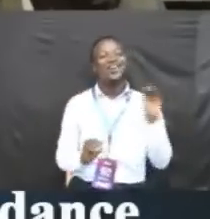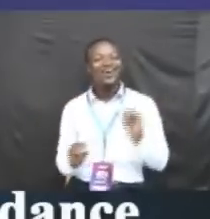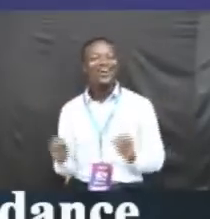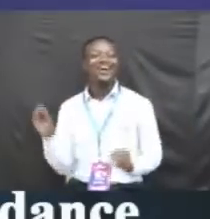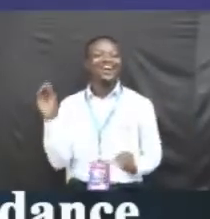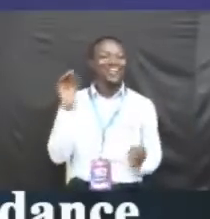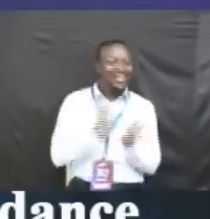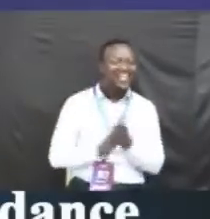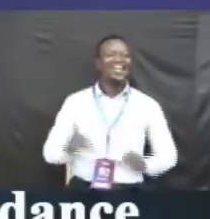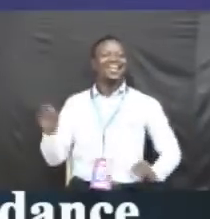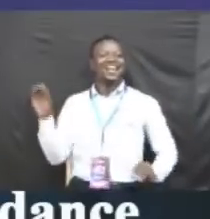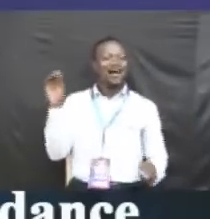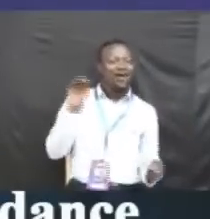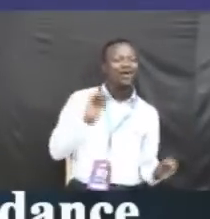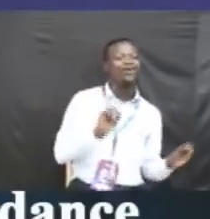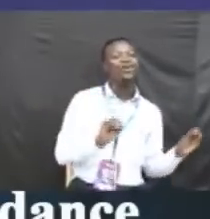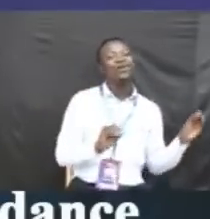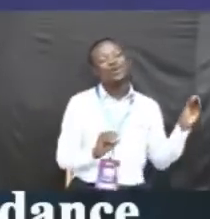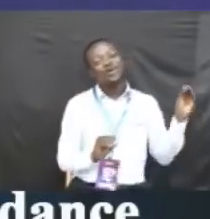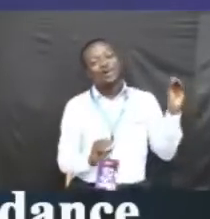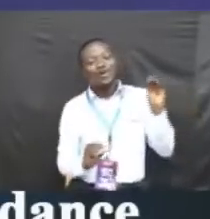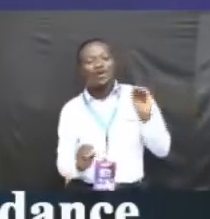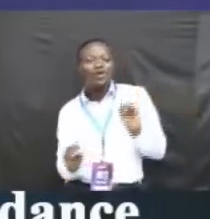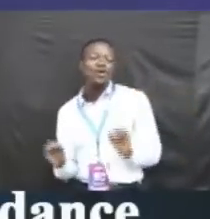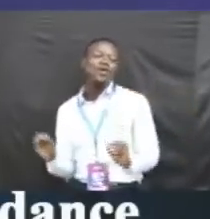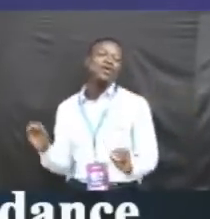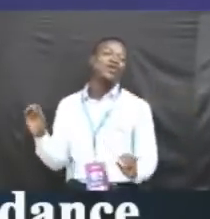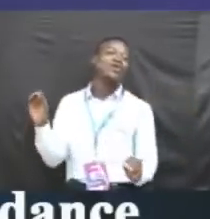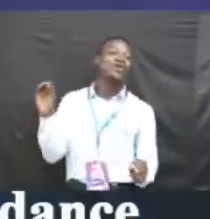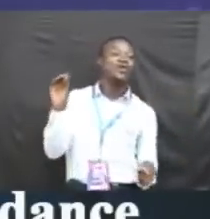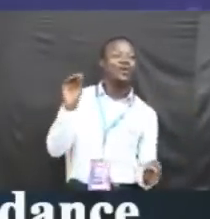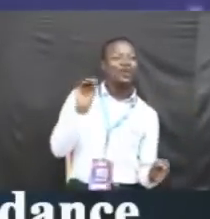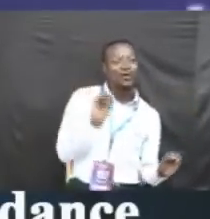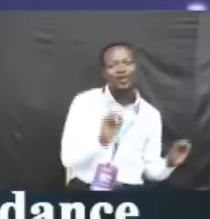Well, it's supposed to nations. Yeah.